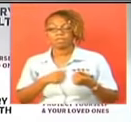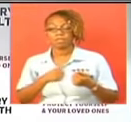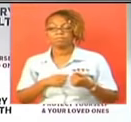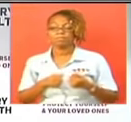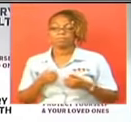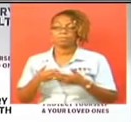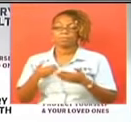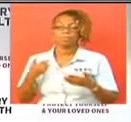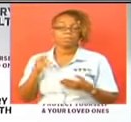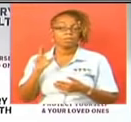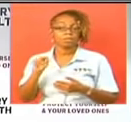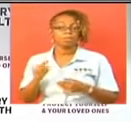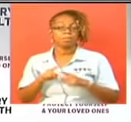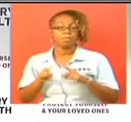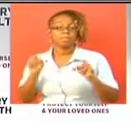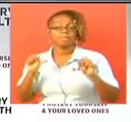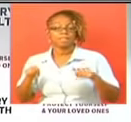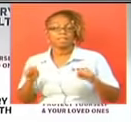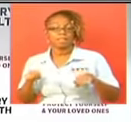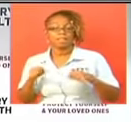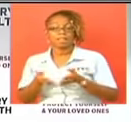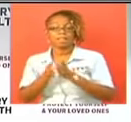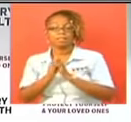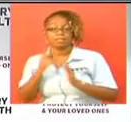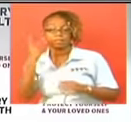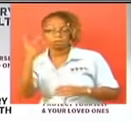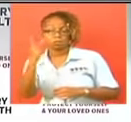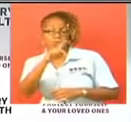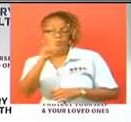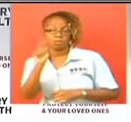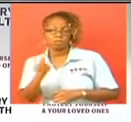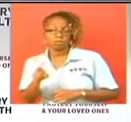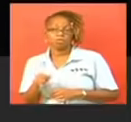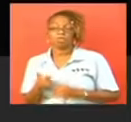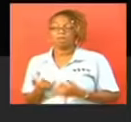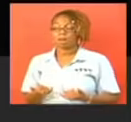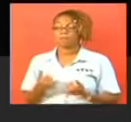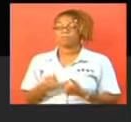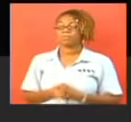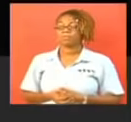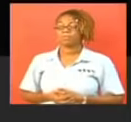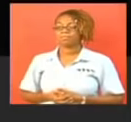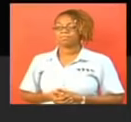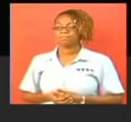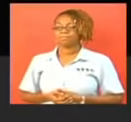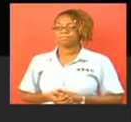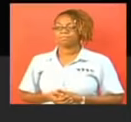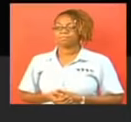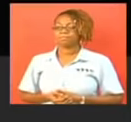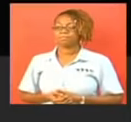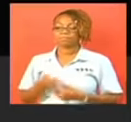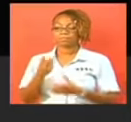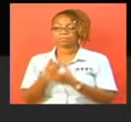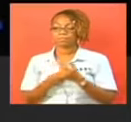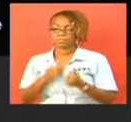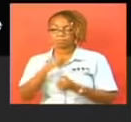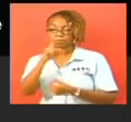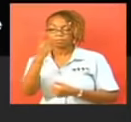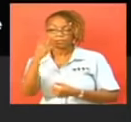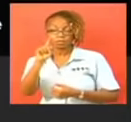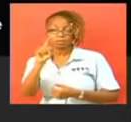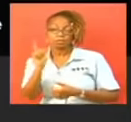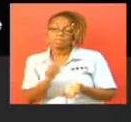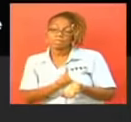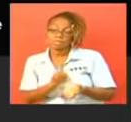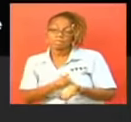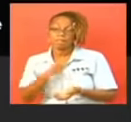right, Mr. Alexander. Shane Tupperville from the Newsday newspaper here. Two quick questions. Both of them can be answered by Dr. Hines. I just want to go back to the issue